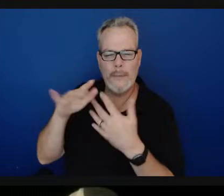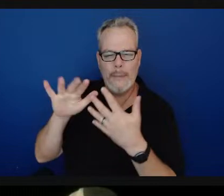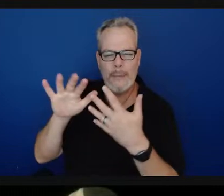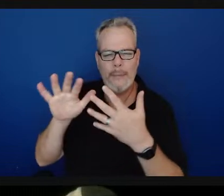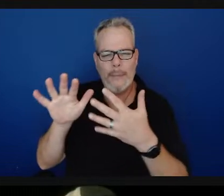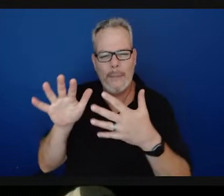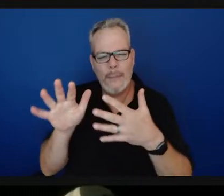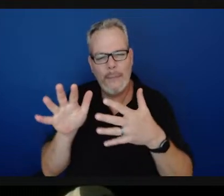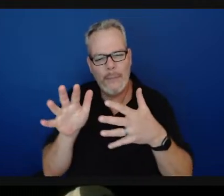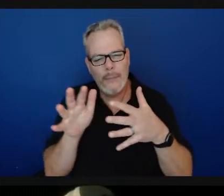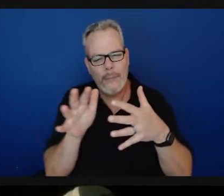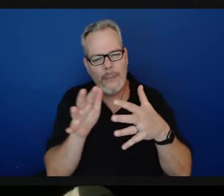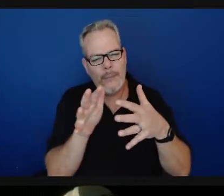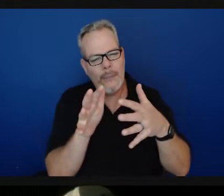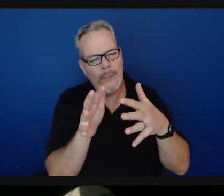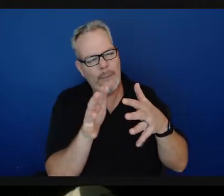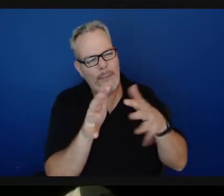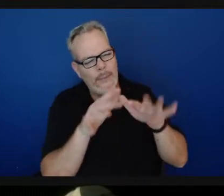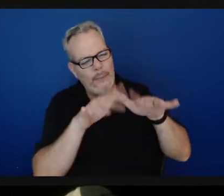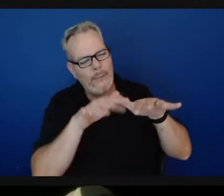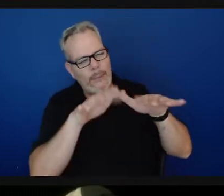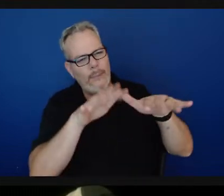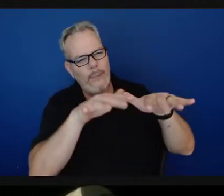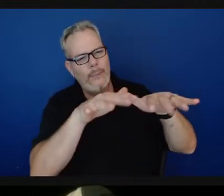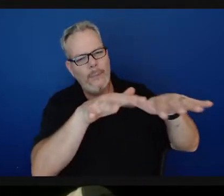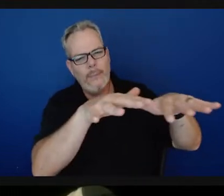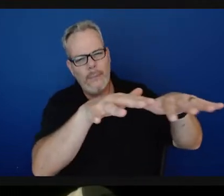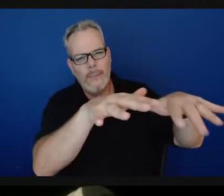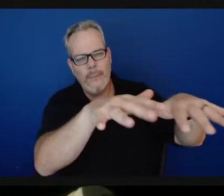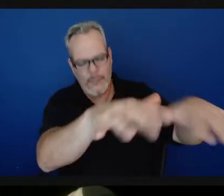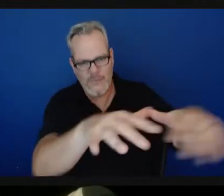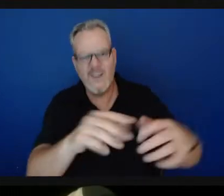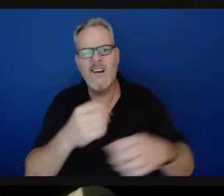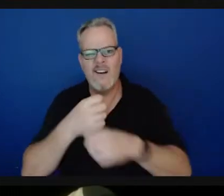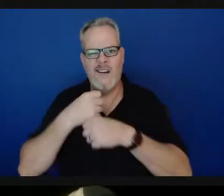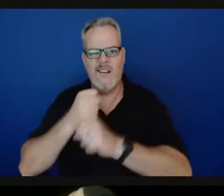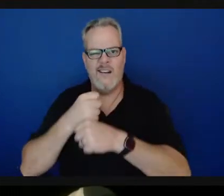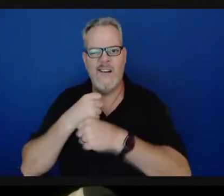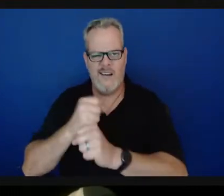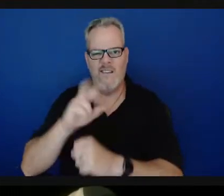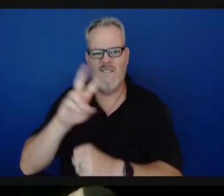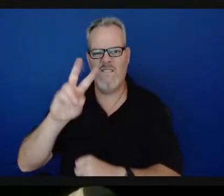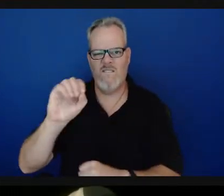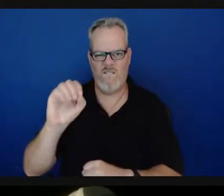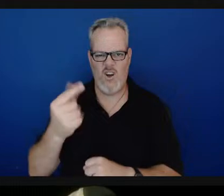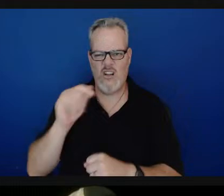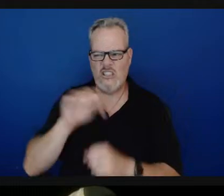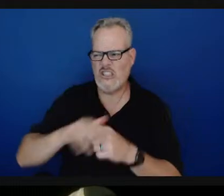this volcanic gas and the fog that it produces all around.